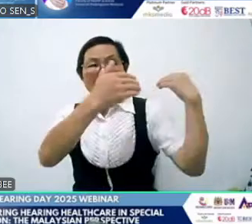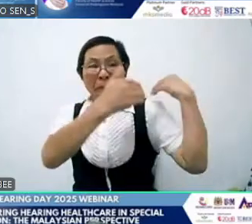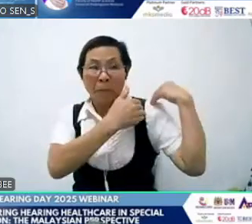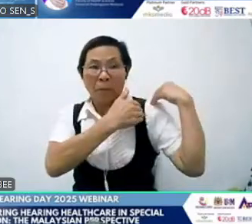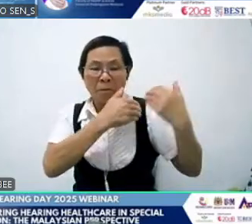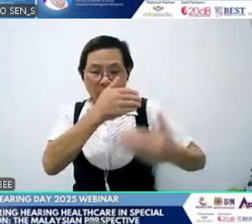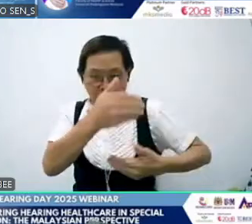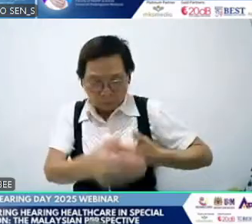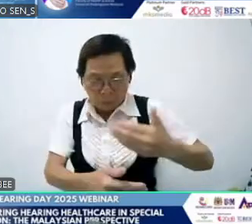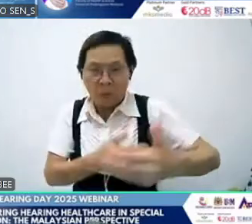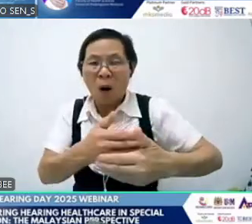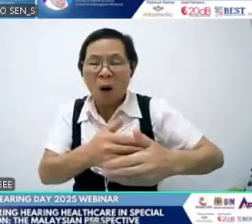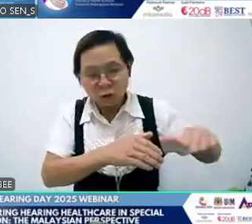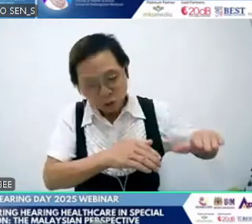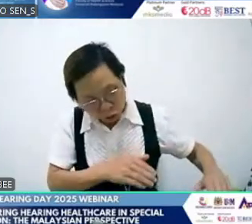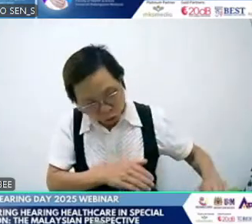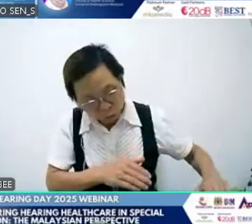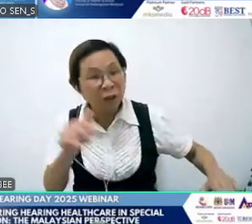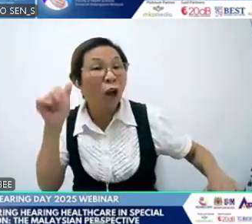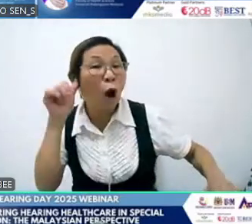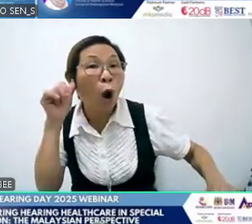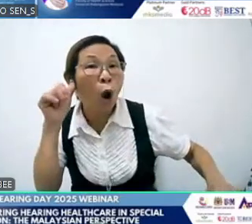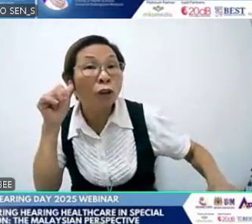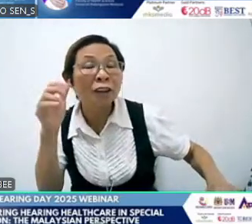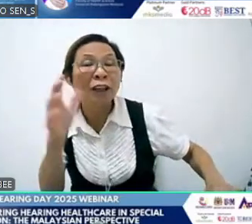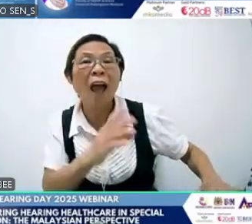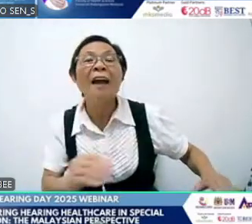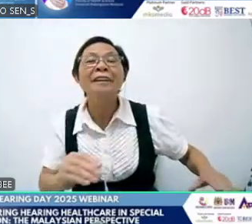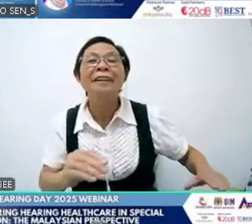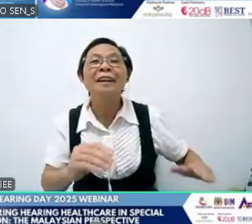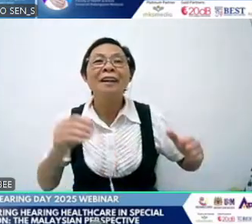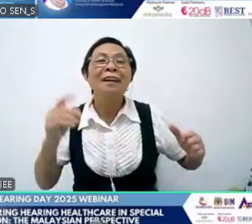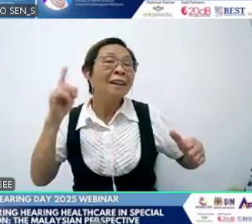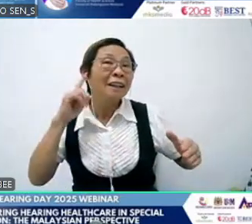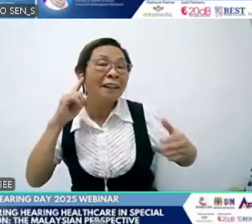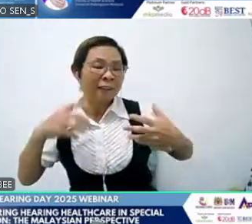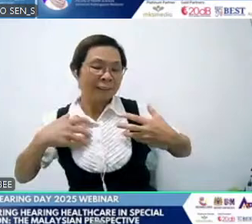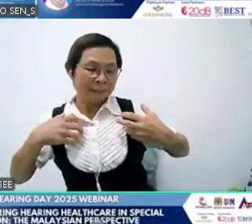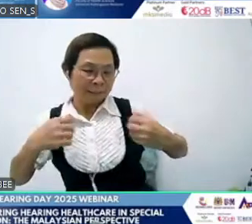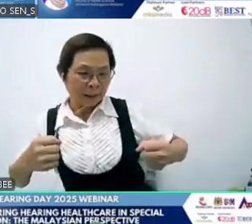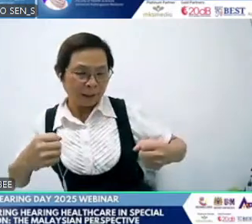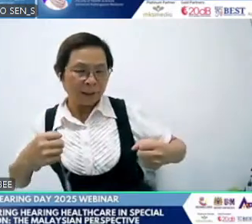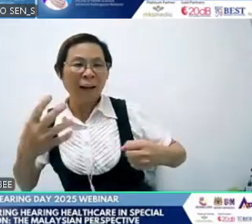advancing pediatric audiology and hearing healthcare education and research.